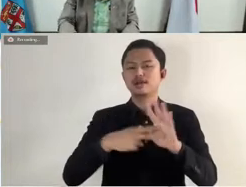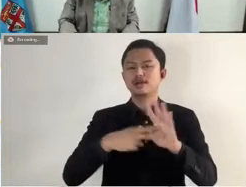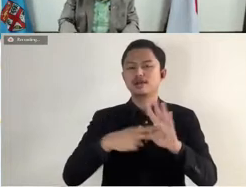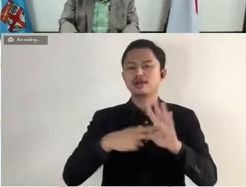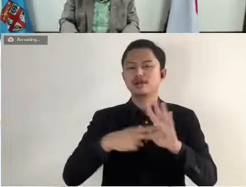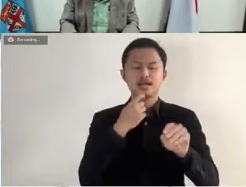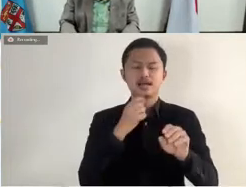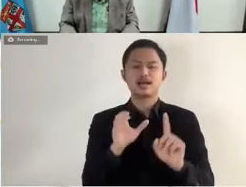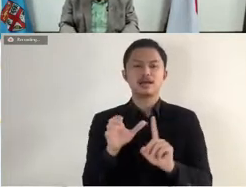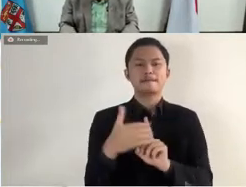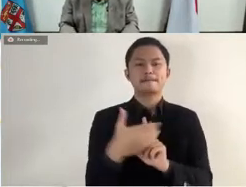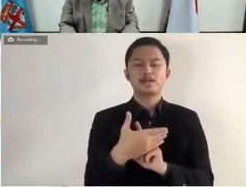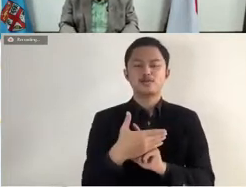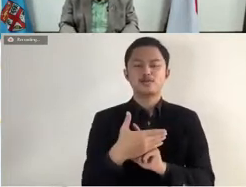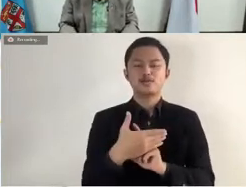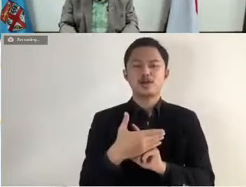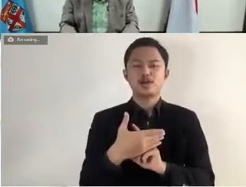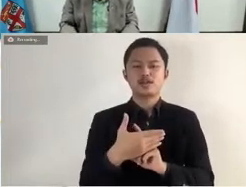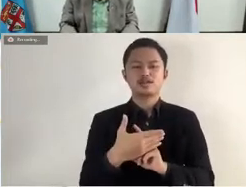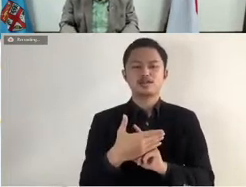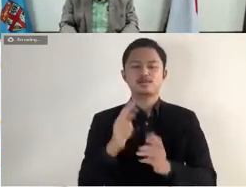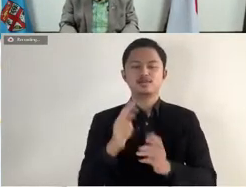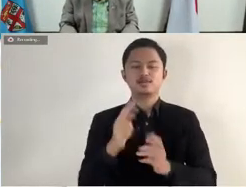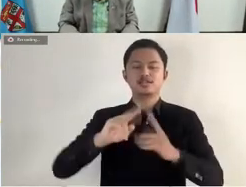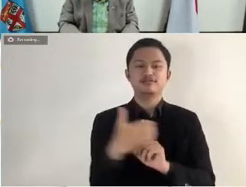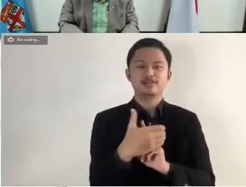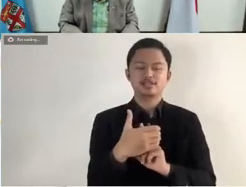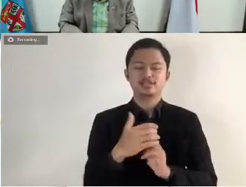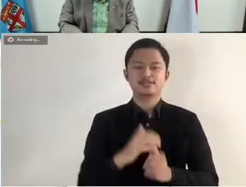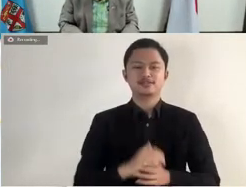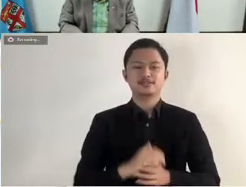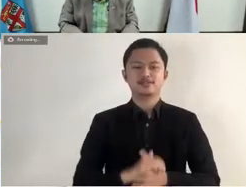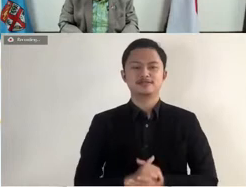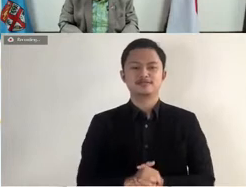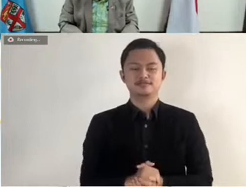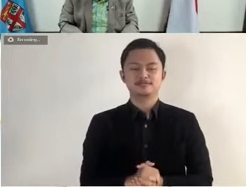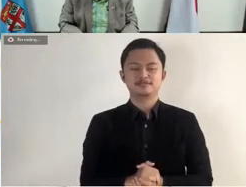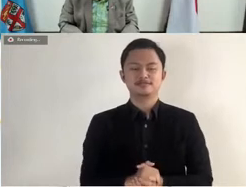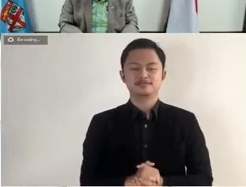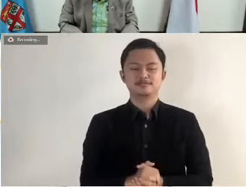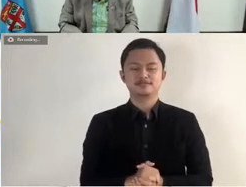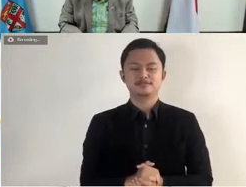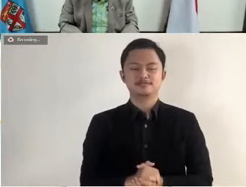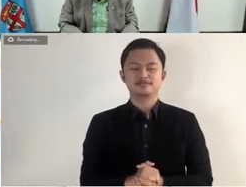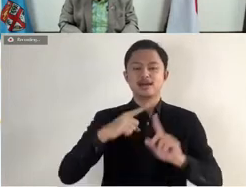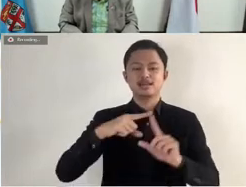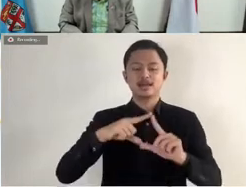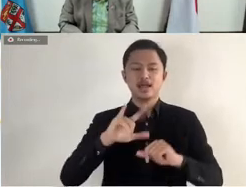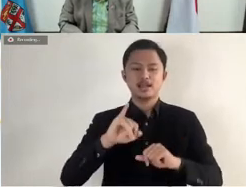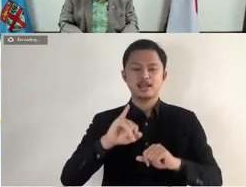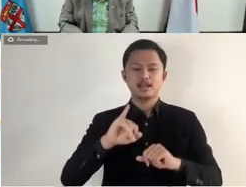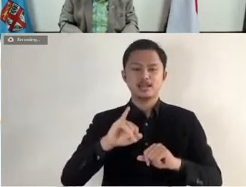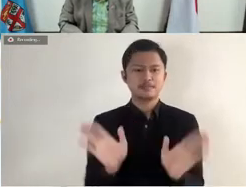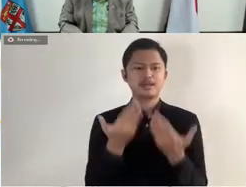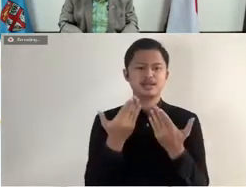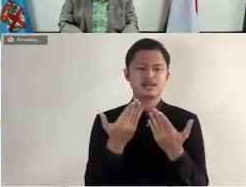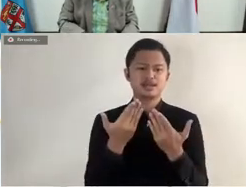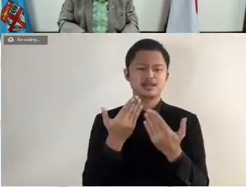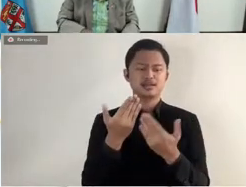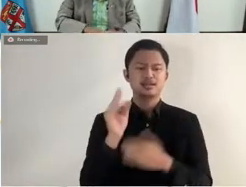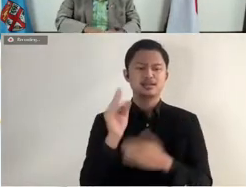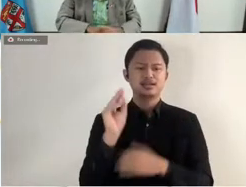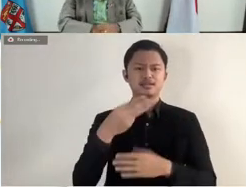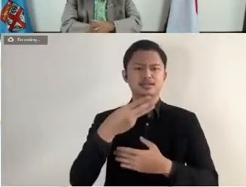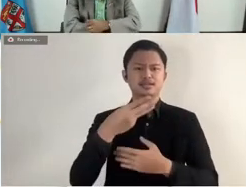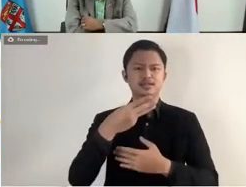Defense Diplomacy Study Program from the Indonesia Defense University. We have Natalie Sambi, Founder and Executive Director of Verb Research.